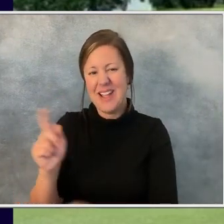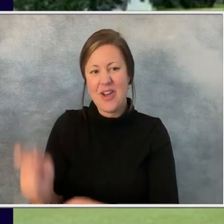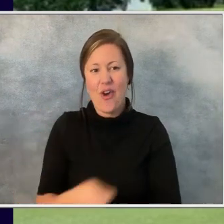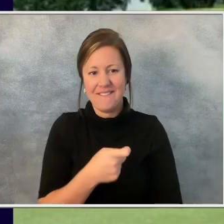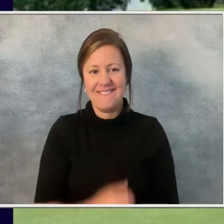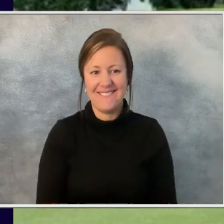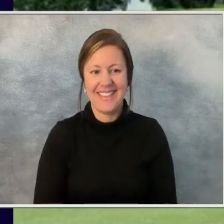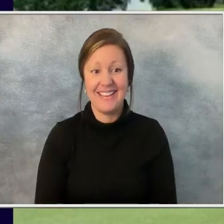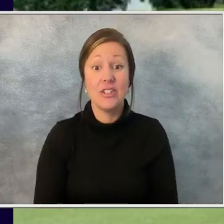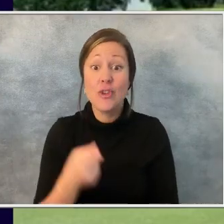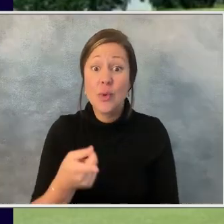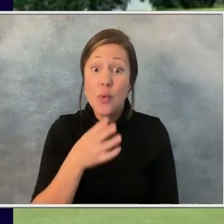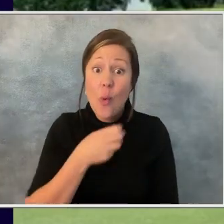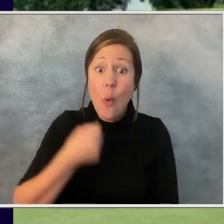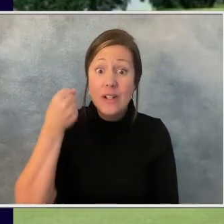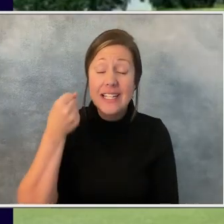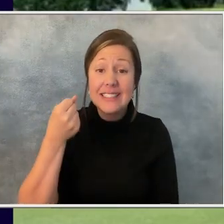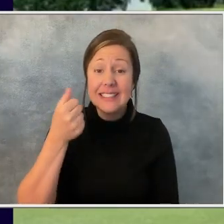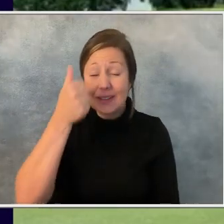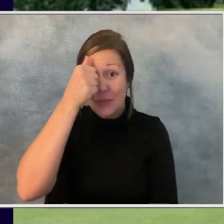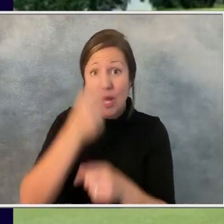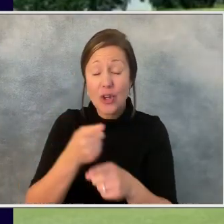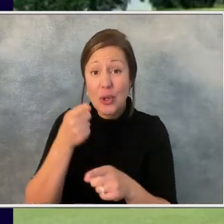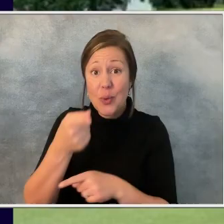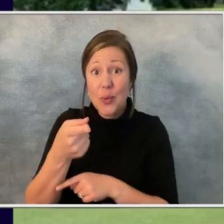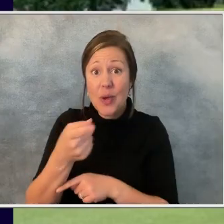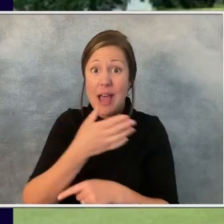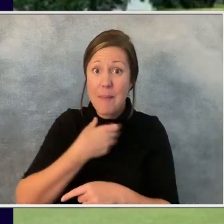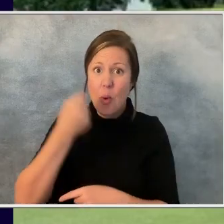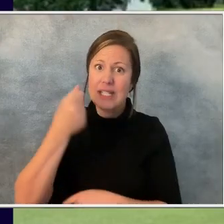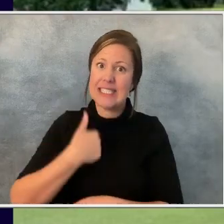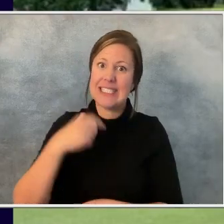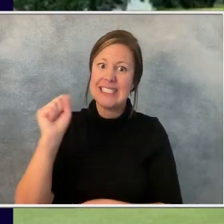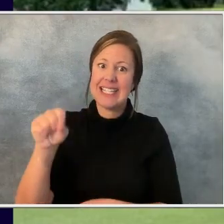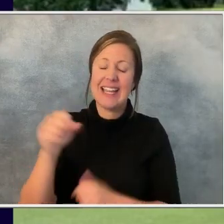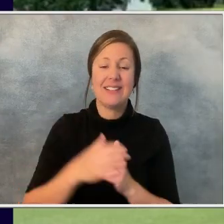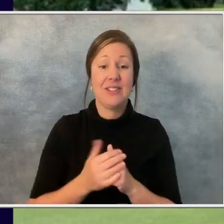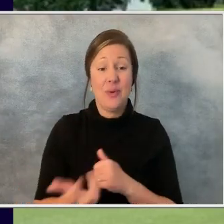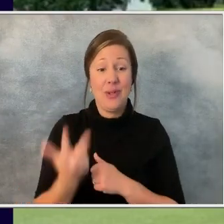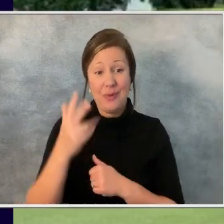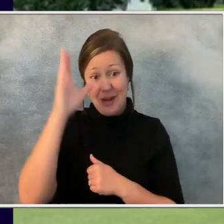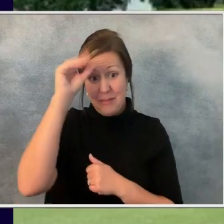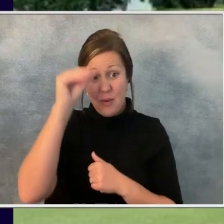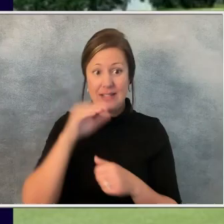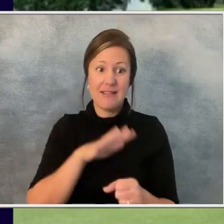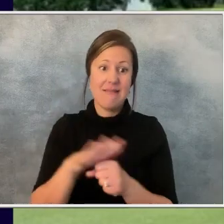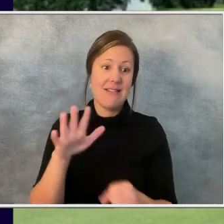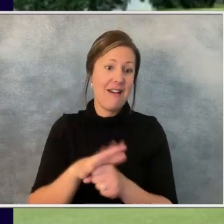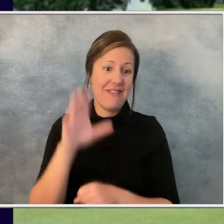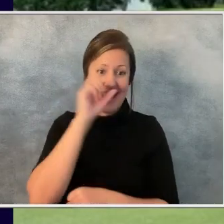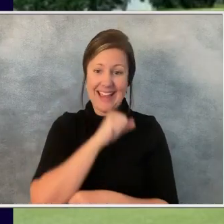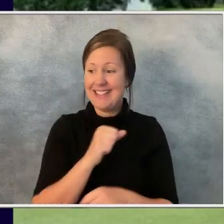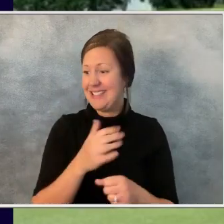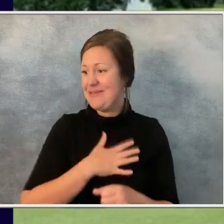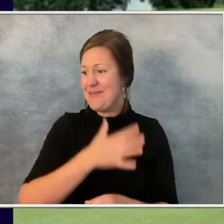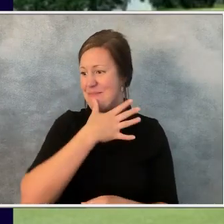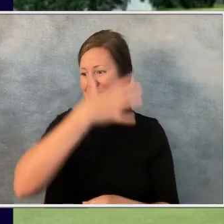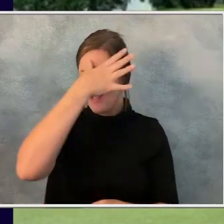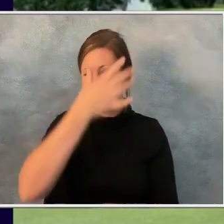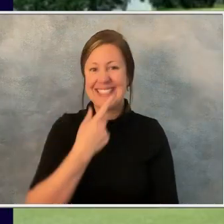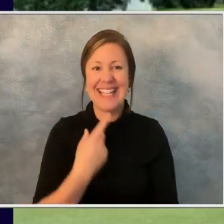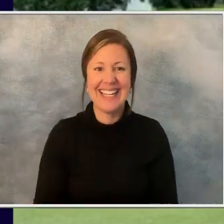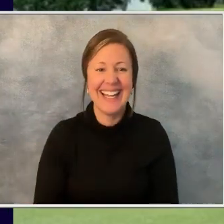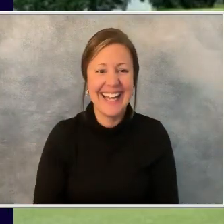oldest? I'm the oldest, yeah. Oldest of 3. Is that all there is? Three boys? That was enough, according to my parents, yeah. So do your parents tease